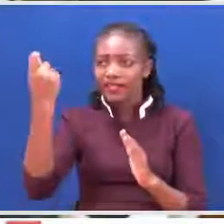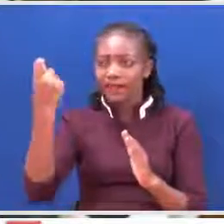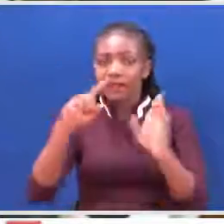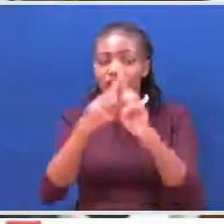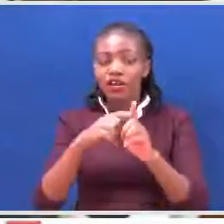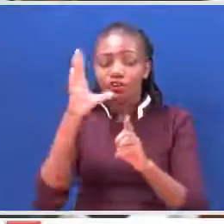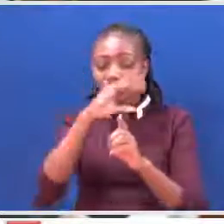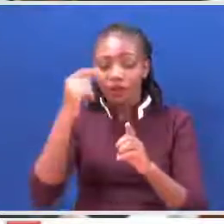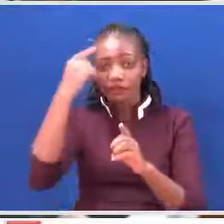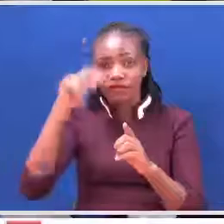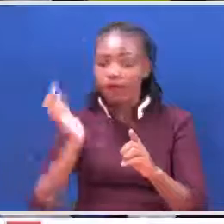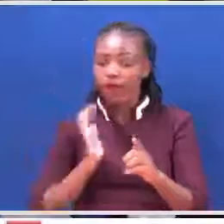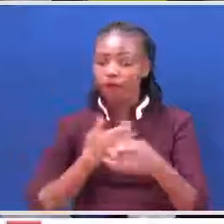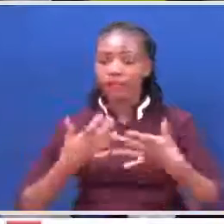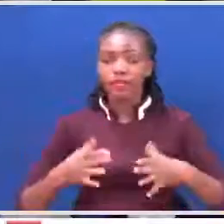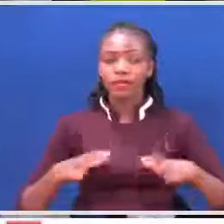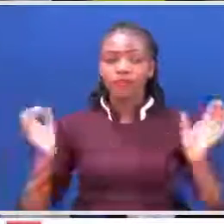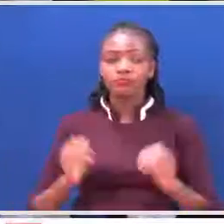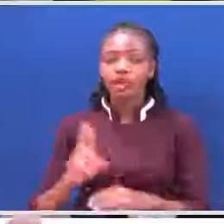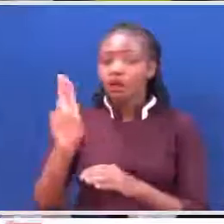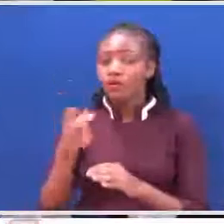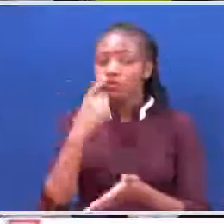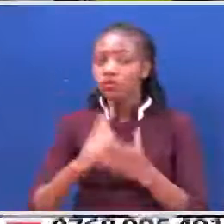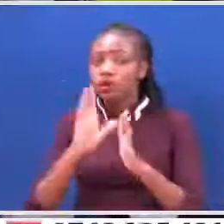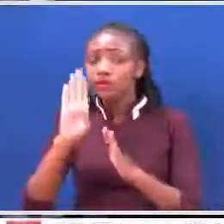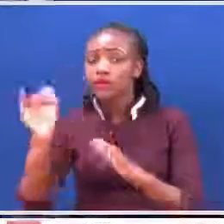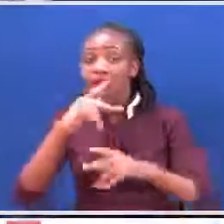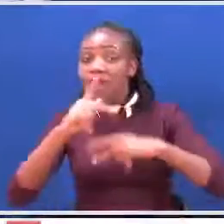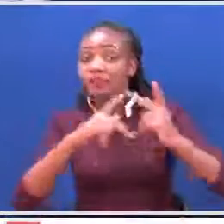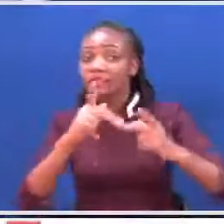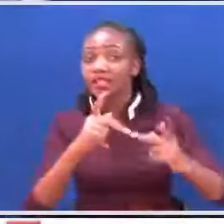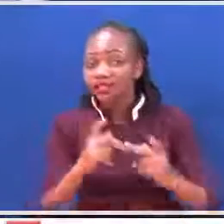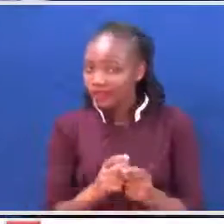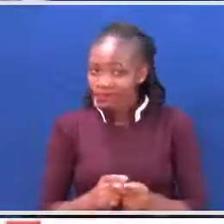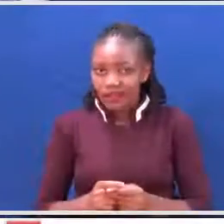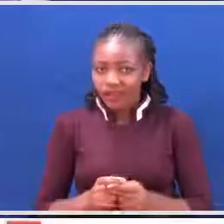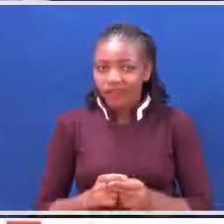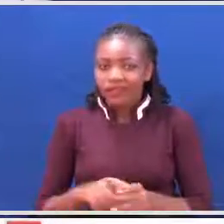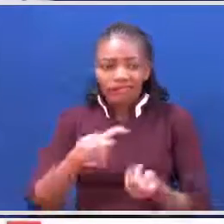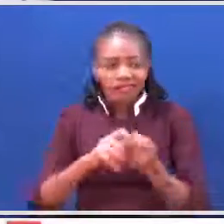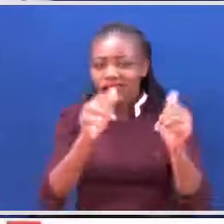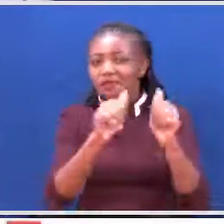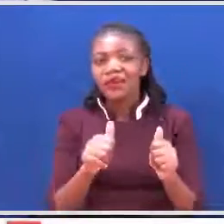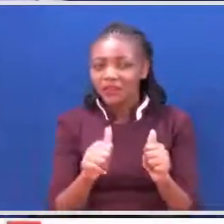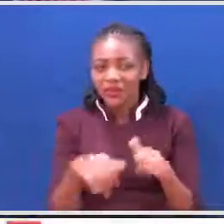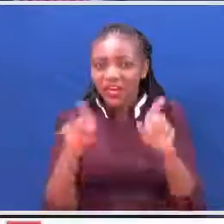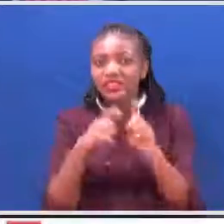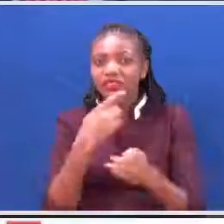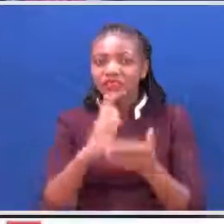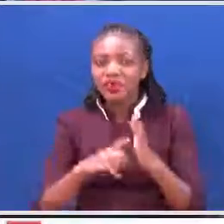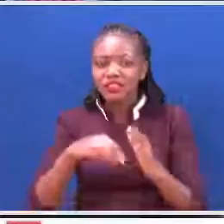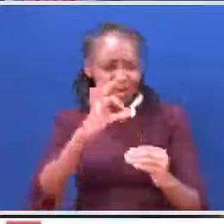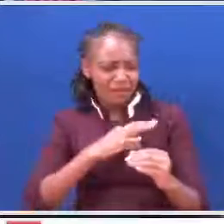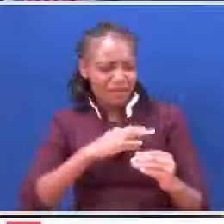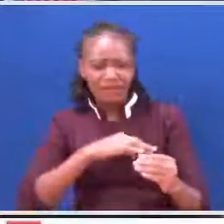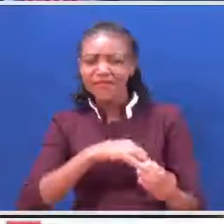and the best for her people. Uhuru says the BBI process has not been envisaged to benefit the political class, but its